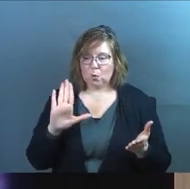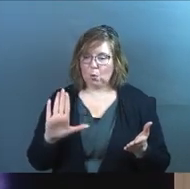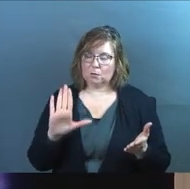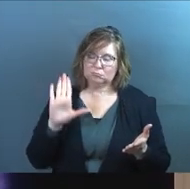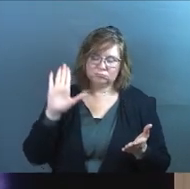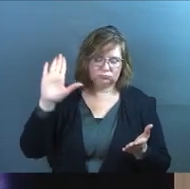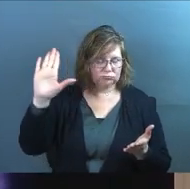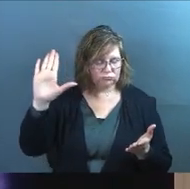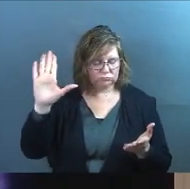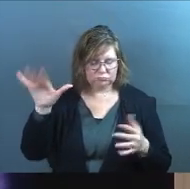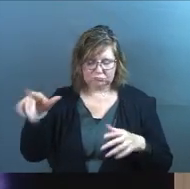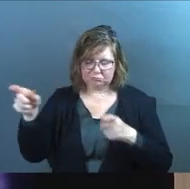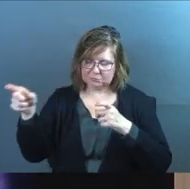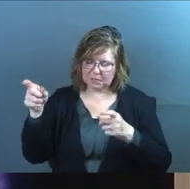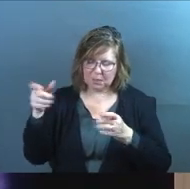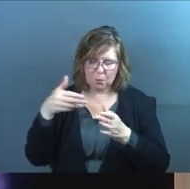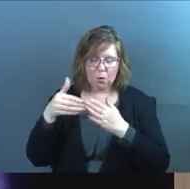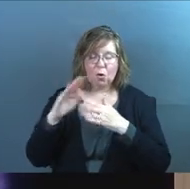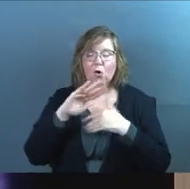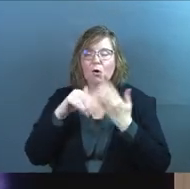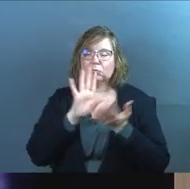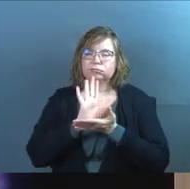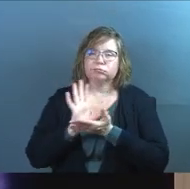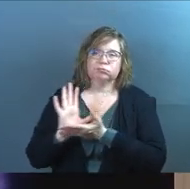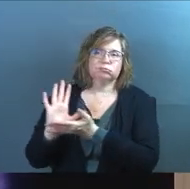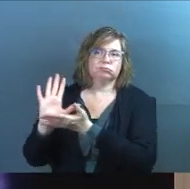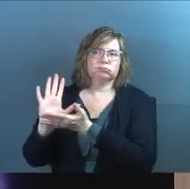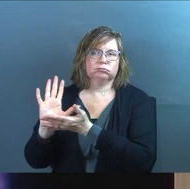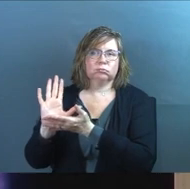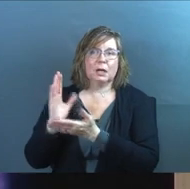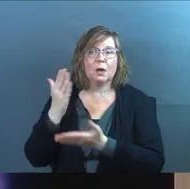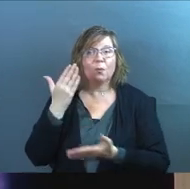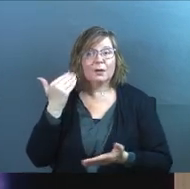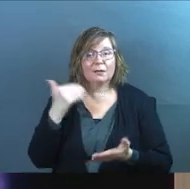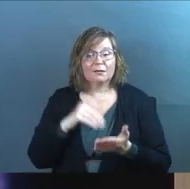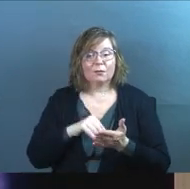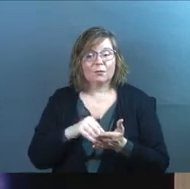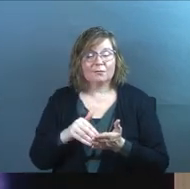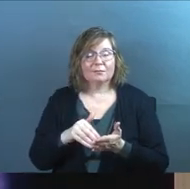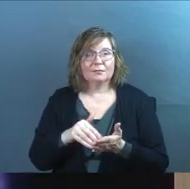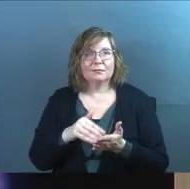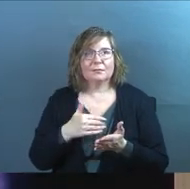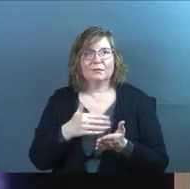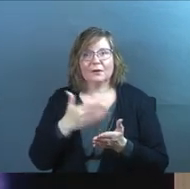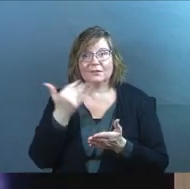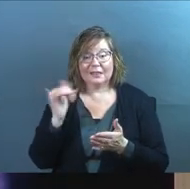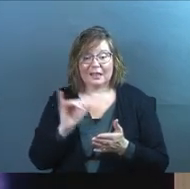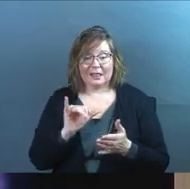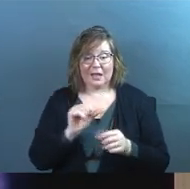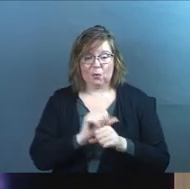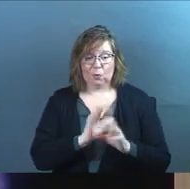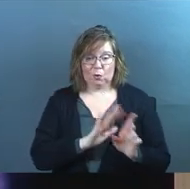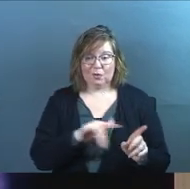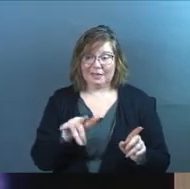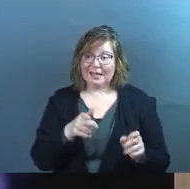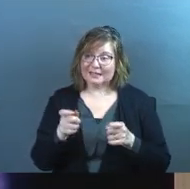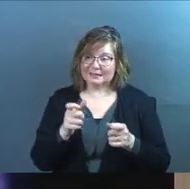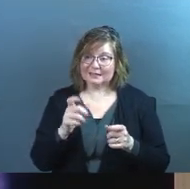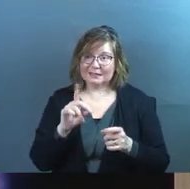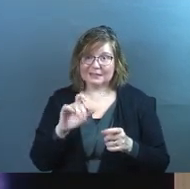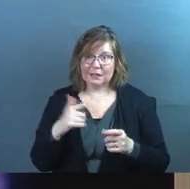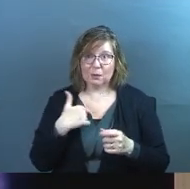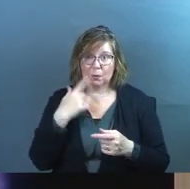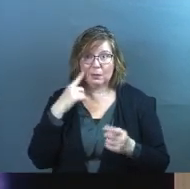yours. Again, take the wheel," whatever, all of it, right? And we often forget that, like the vineyard workers, that that's the deal we